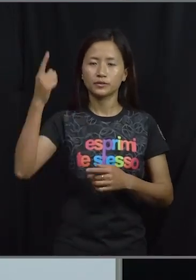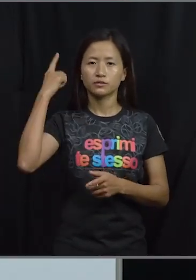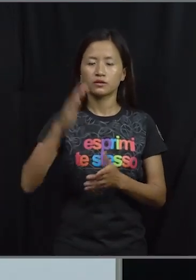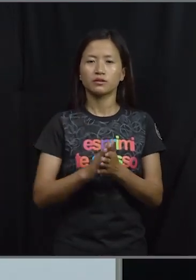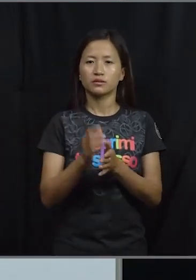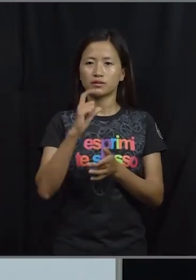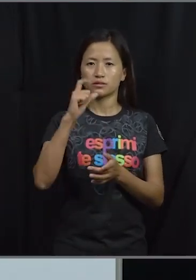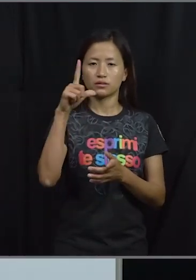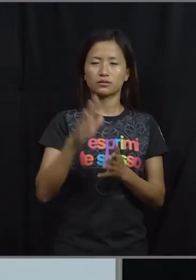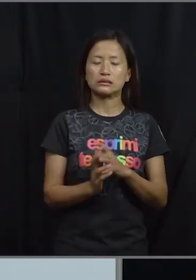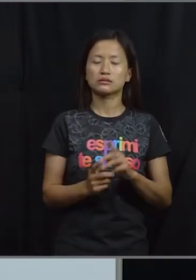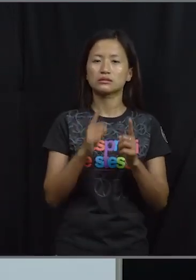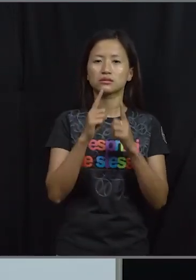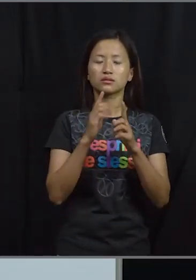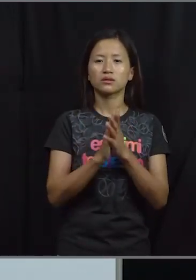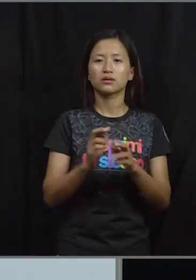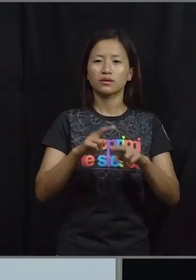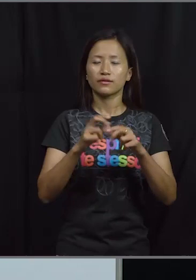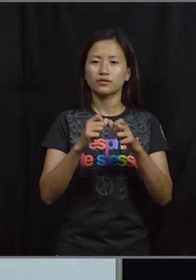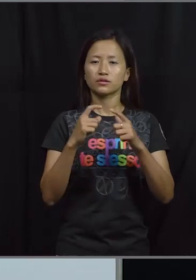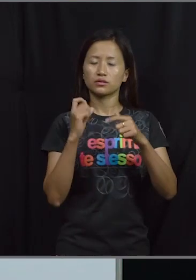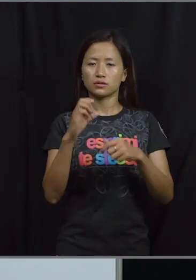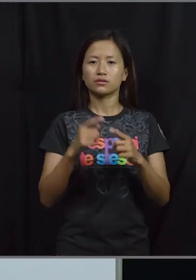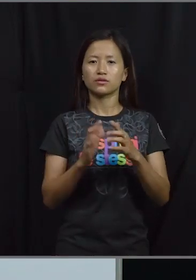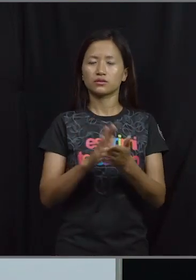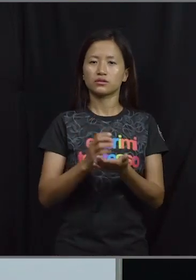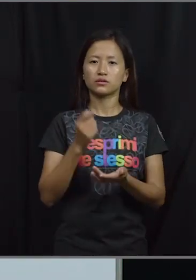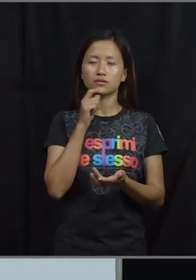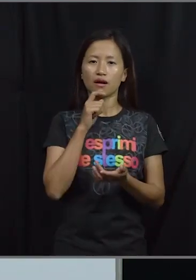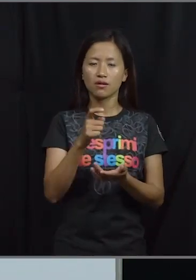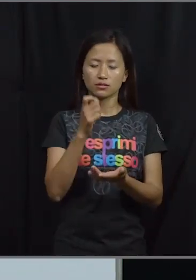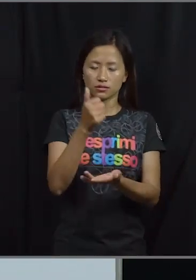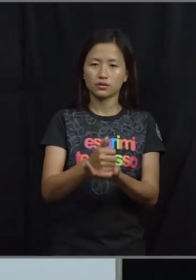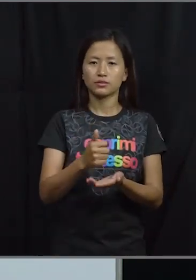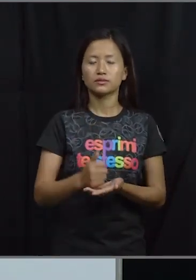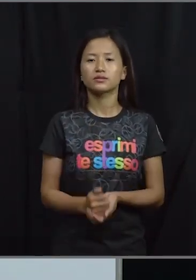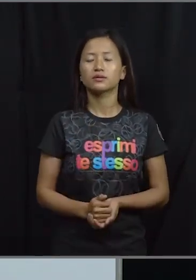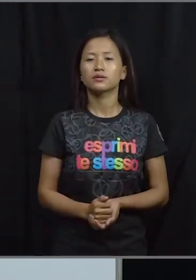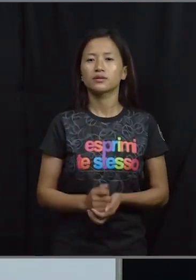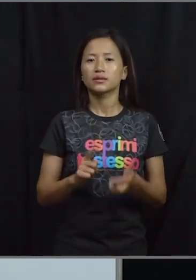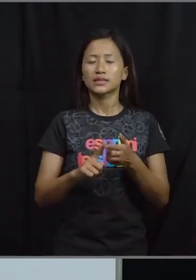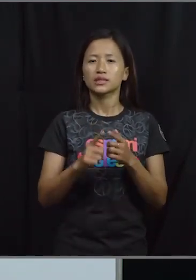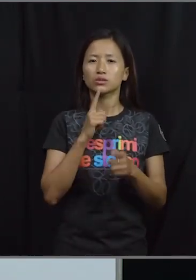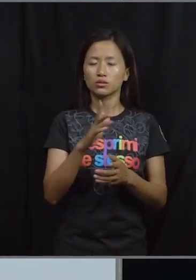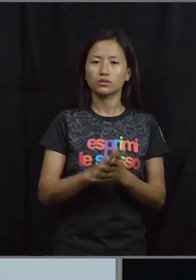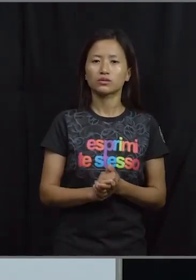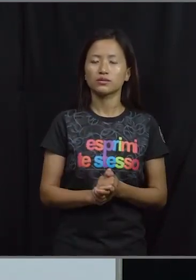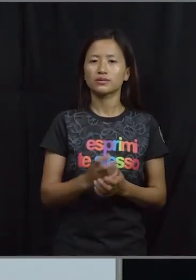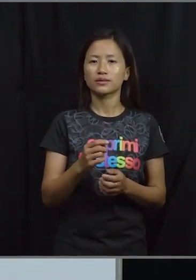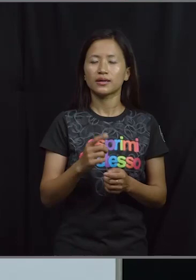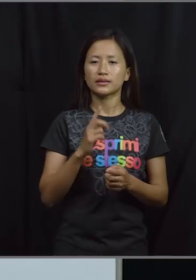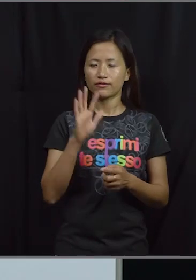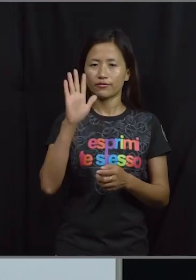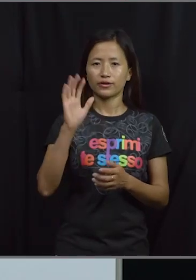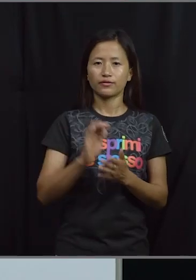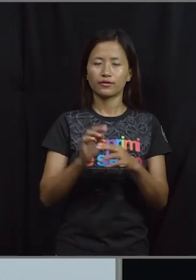session, I have discussed factors affecting demand. And in that explanation, I explained